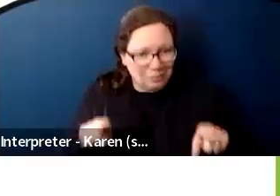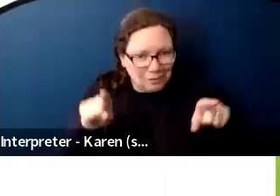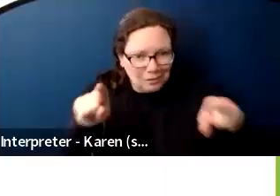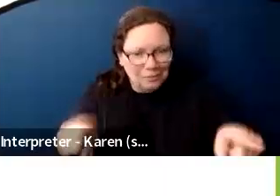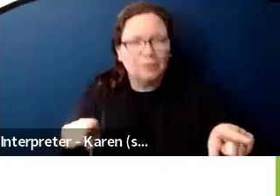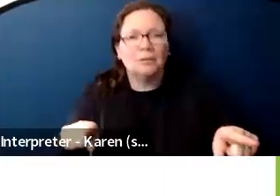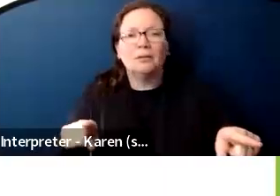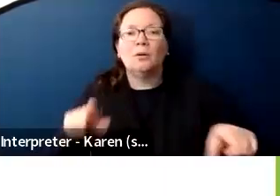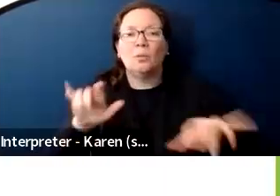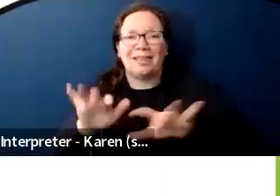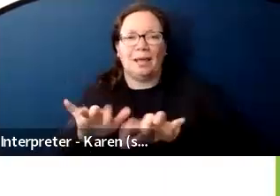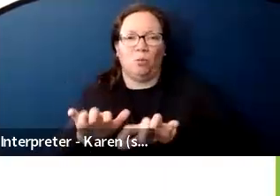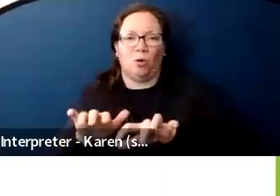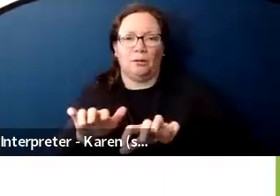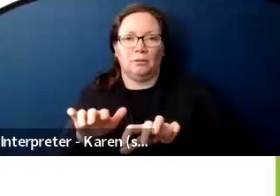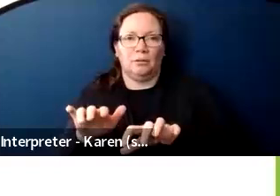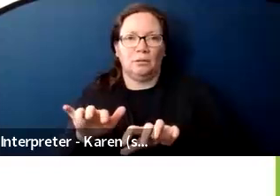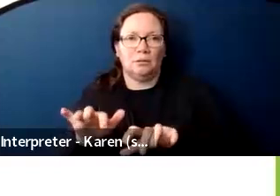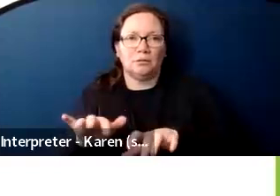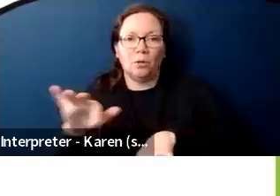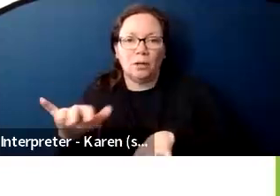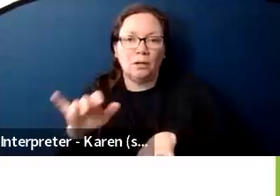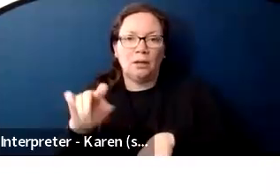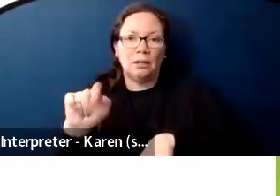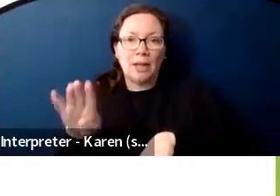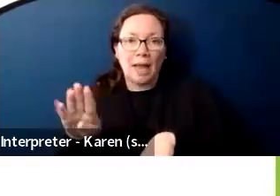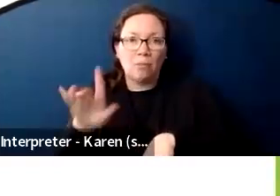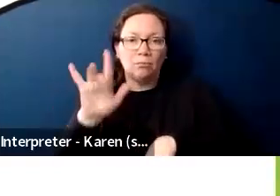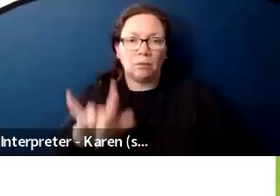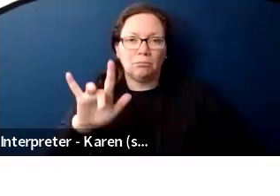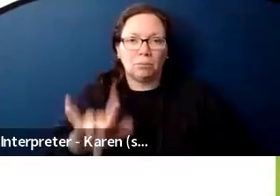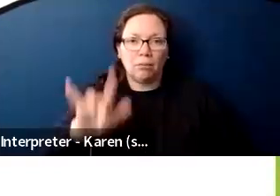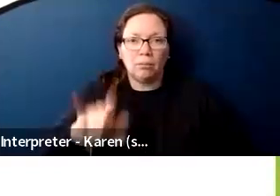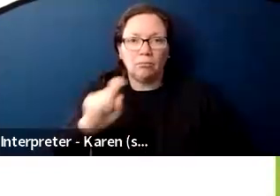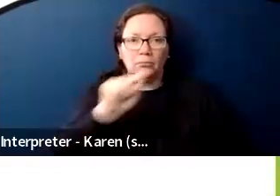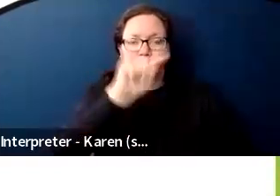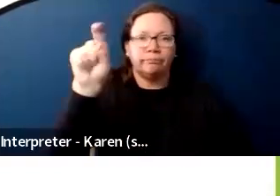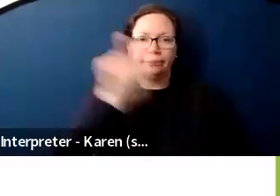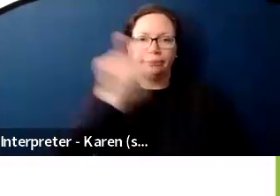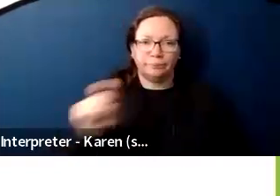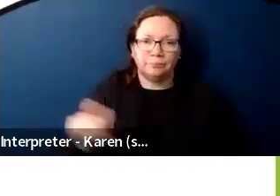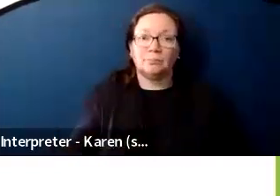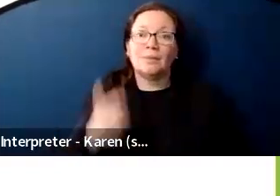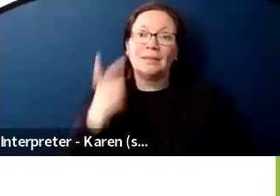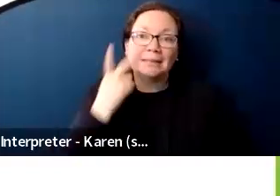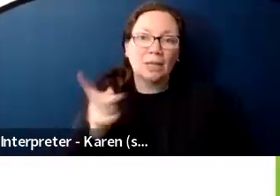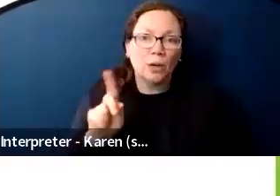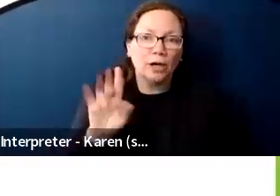on a website, you should be able to navigate through the website and also be able to see where your focus or